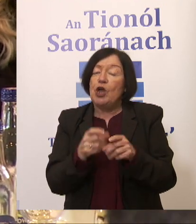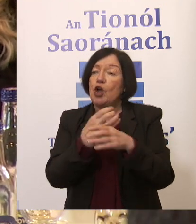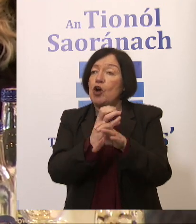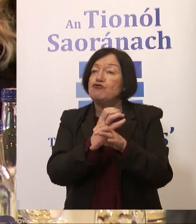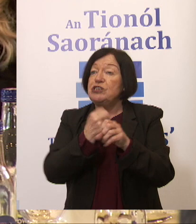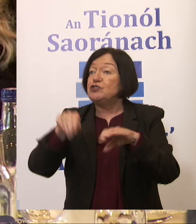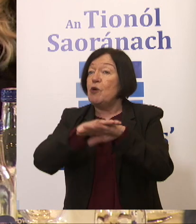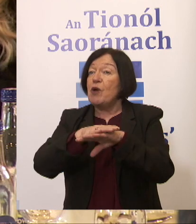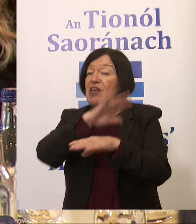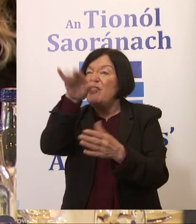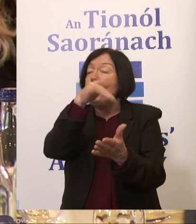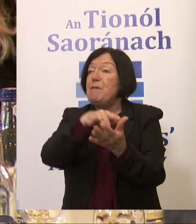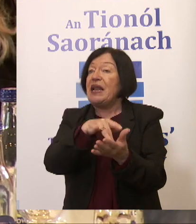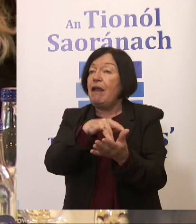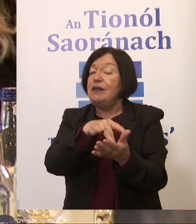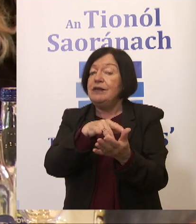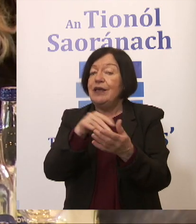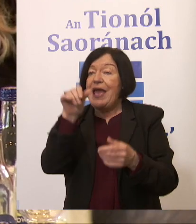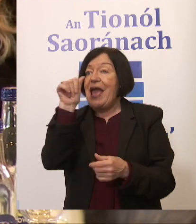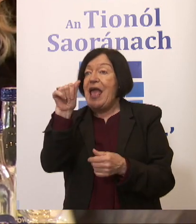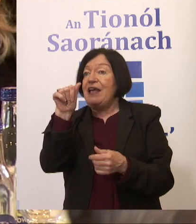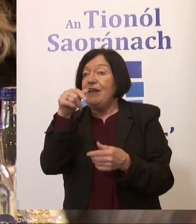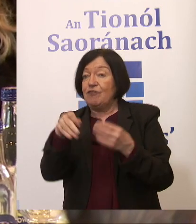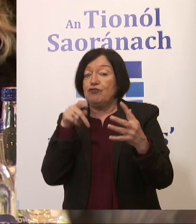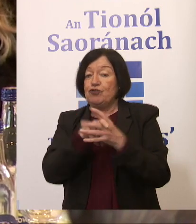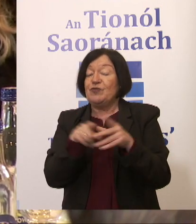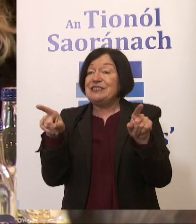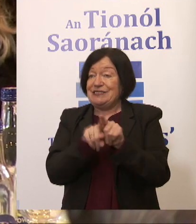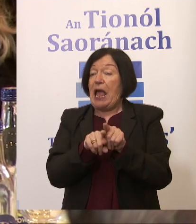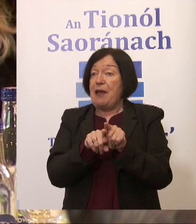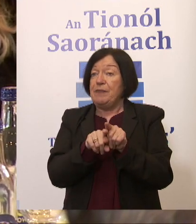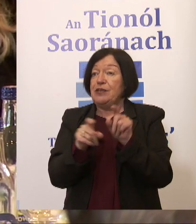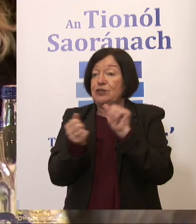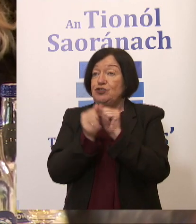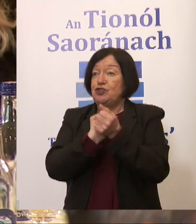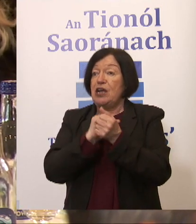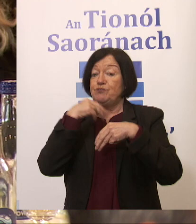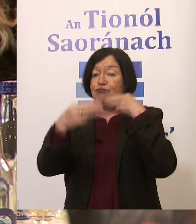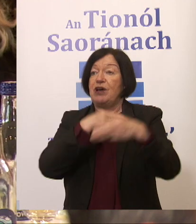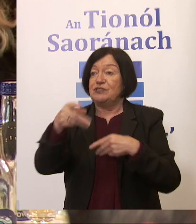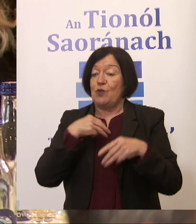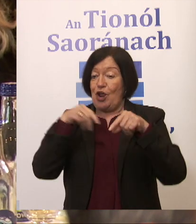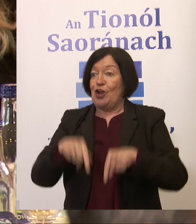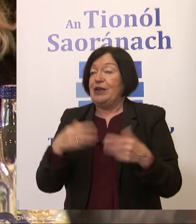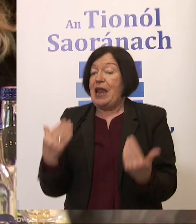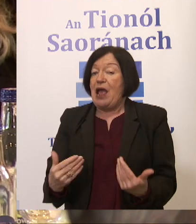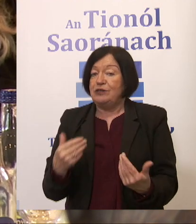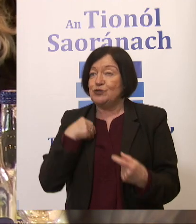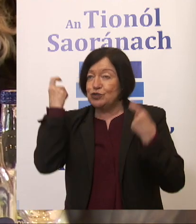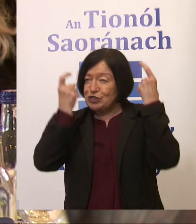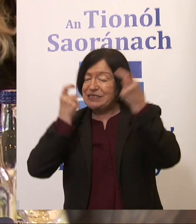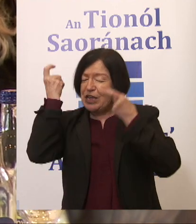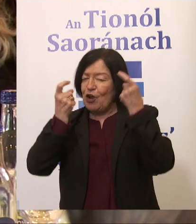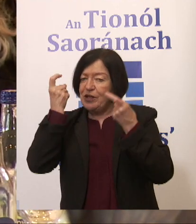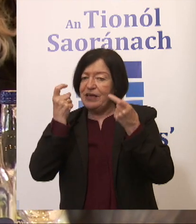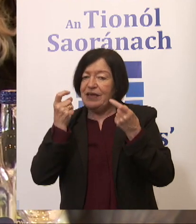country somewhere in the middle who may have gone through the same change process that we're here to deliberate on?